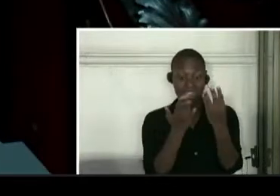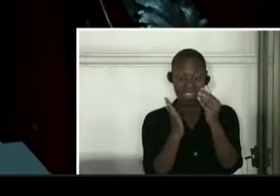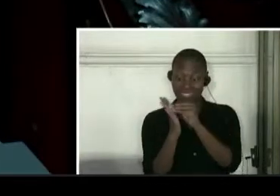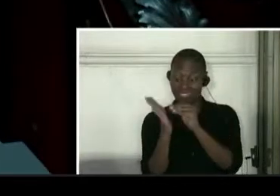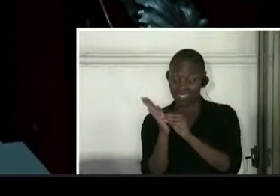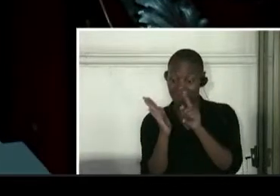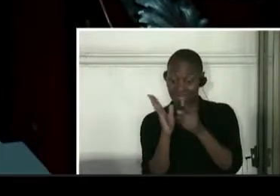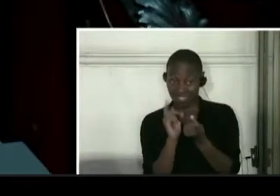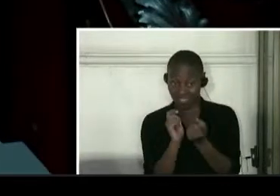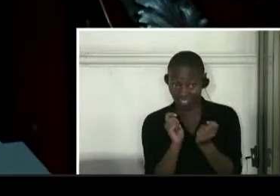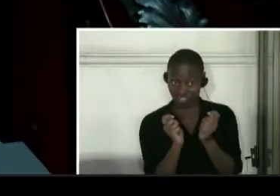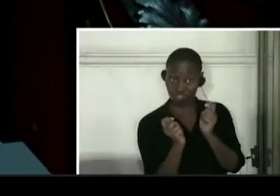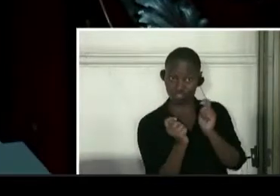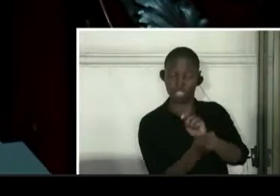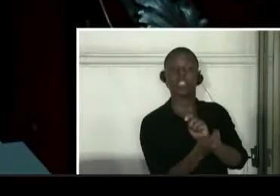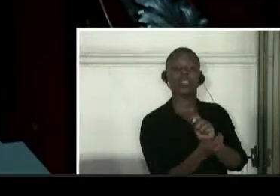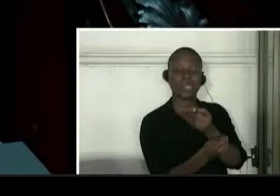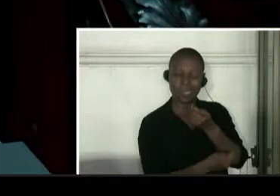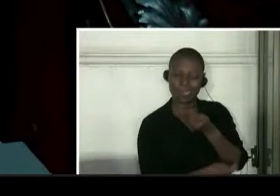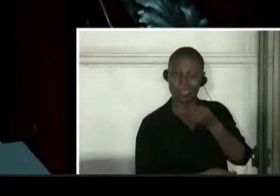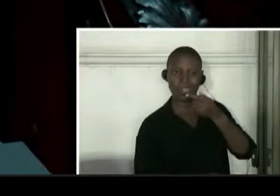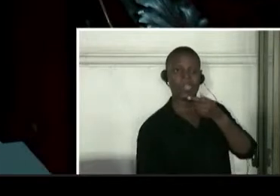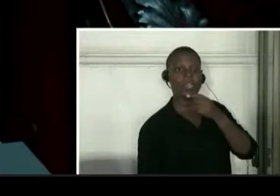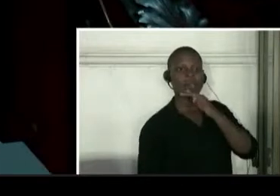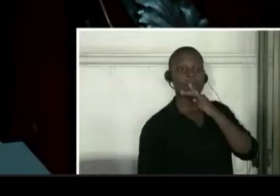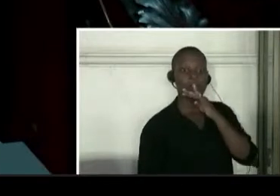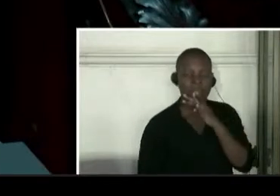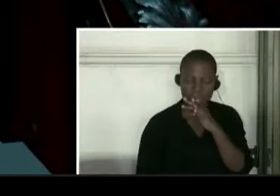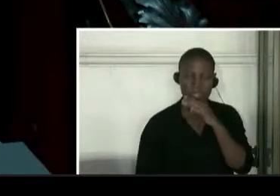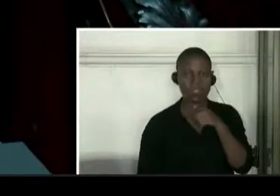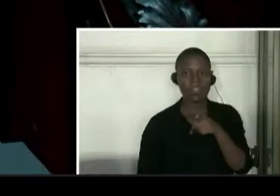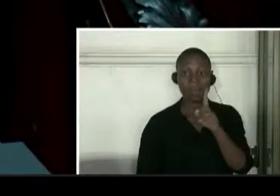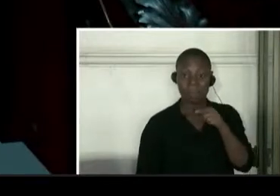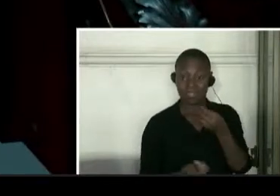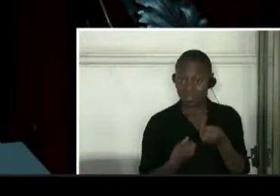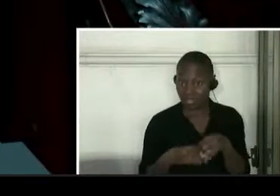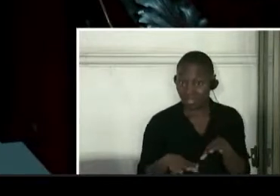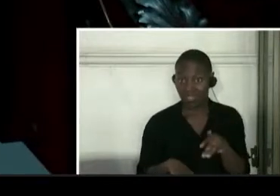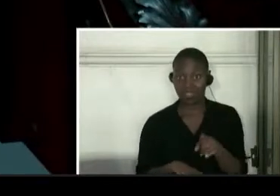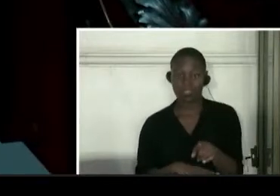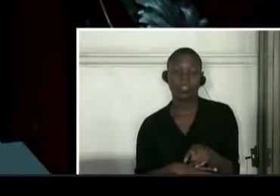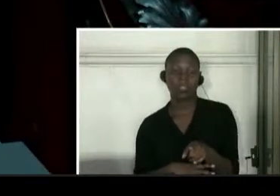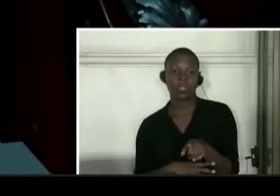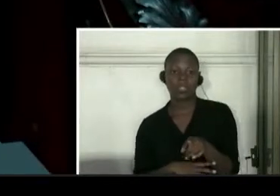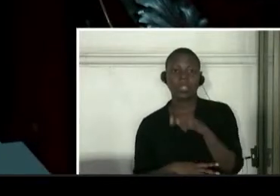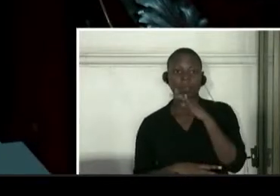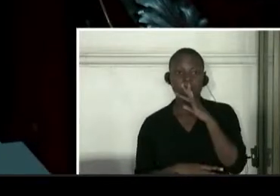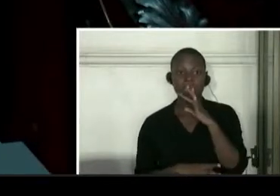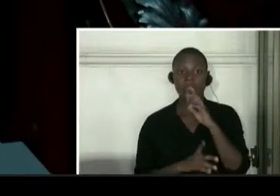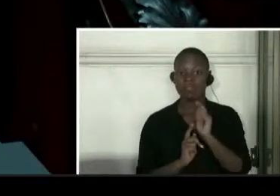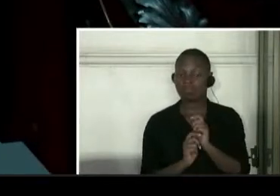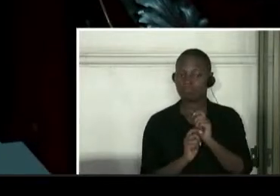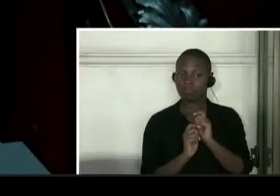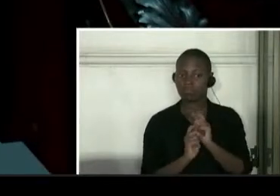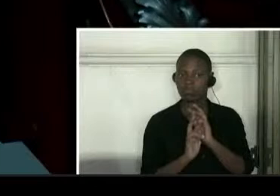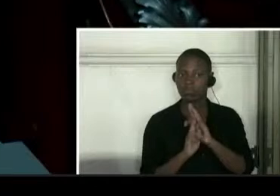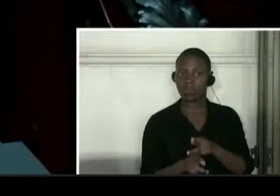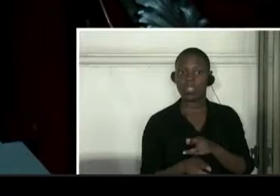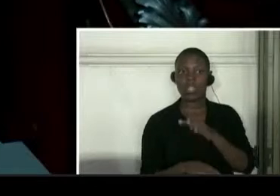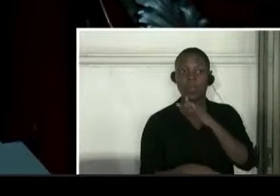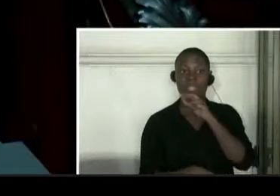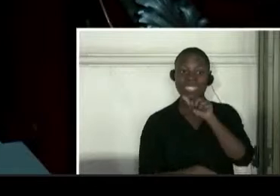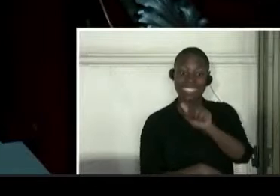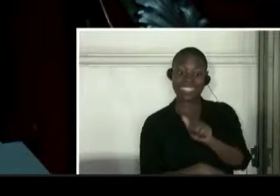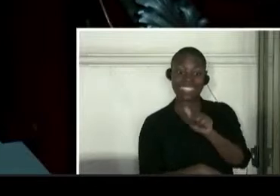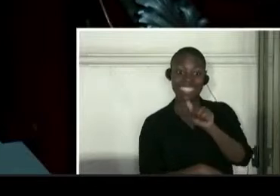reprioritized, the essence of the budget will not be lost. The second meeting to adopt the budget as presented was convened on the 6th of